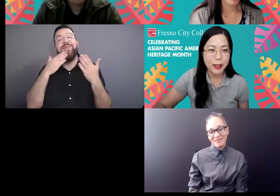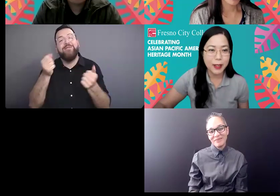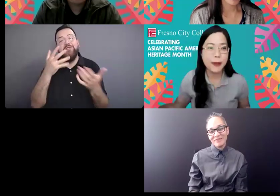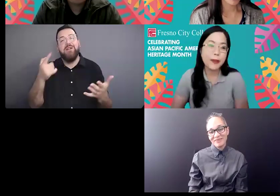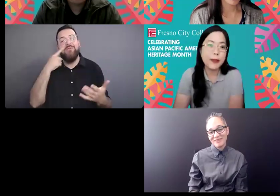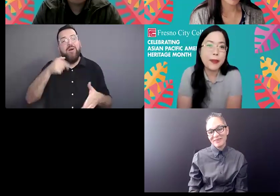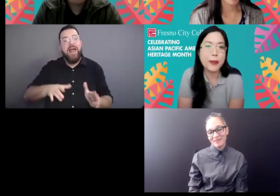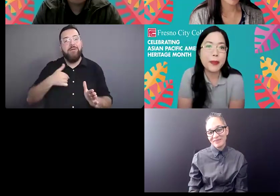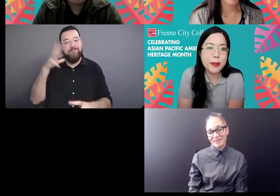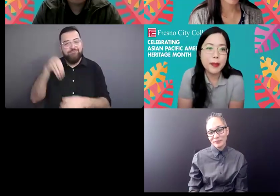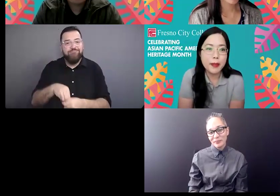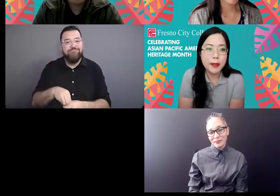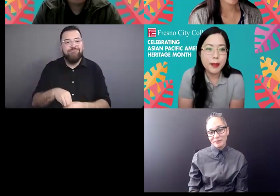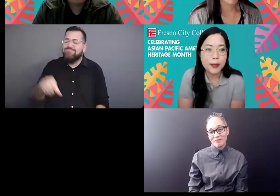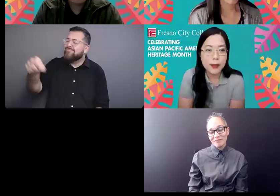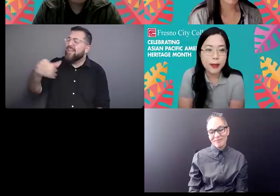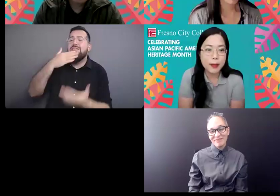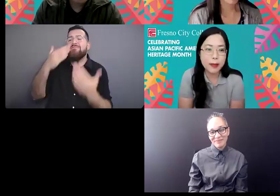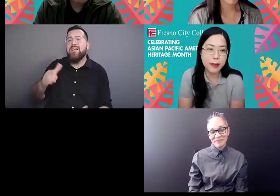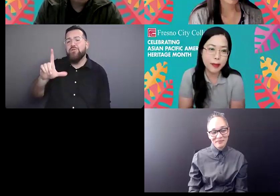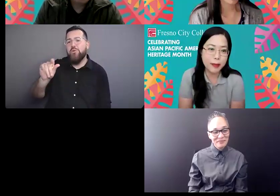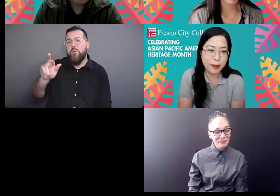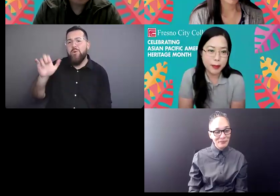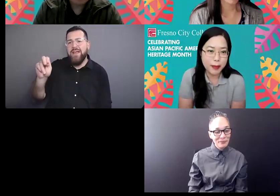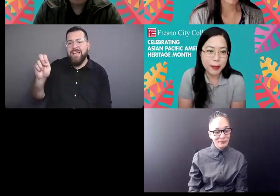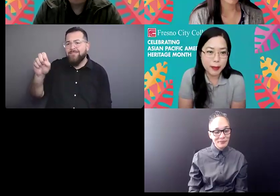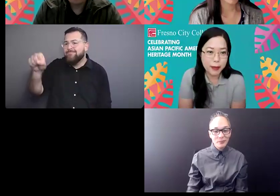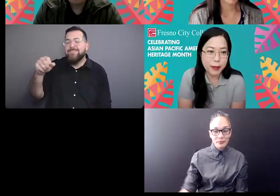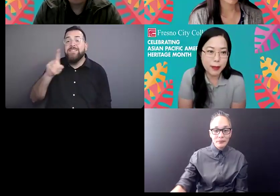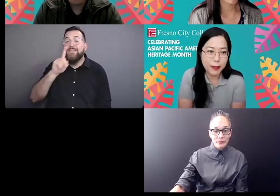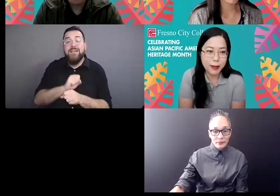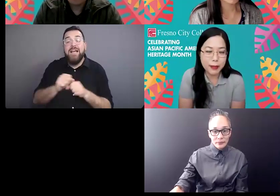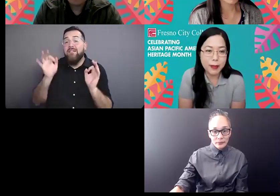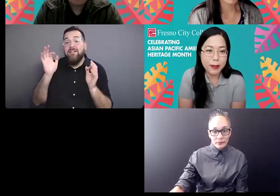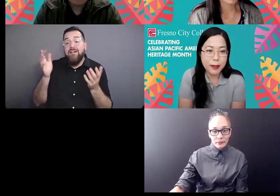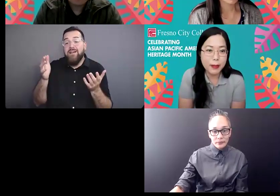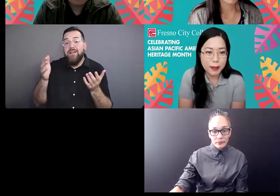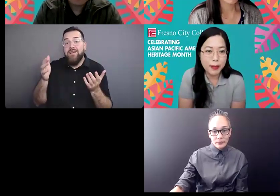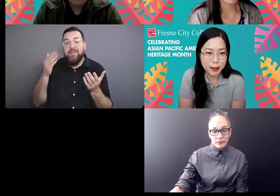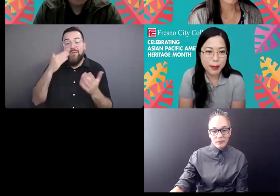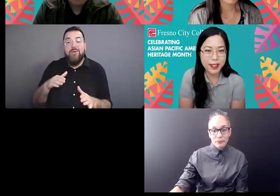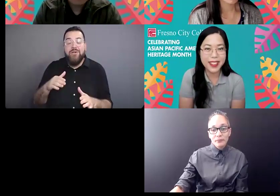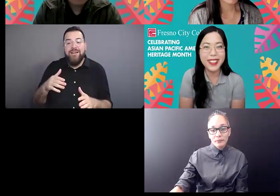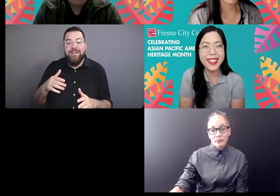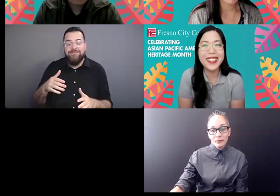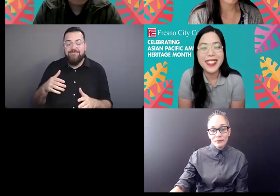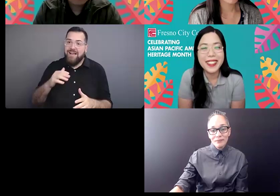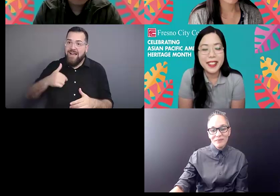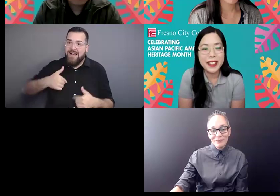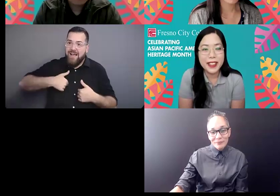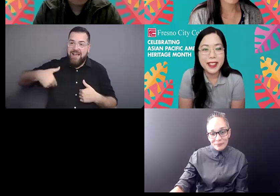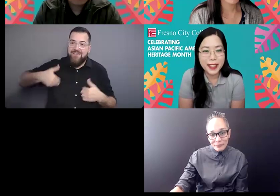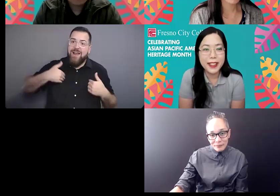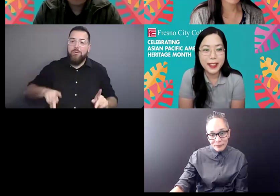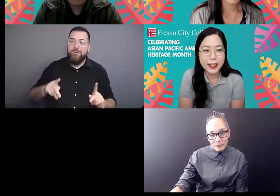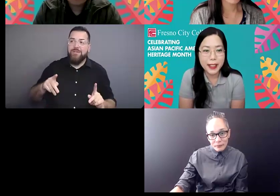Yeah, and thank you, Lorraine. Yeah, definitely. We haven't got a chance to say this. Welcome to Fresno City College. You know, it's been your